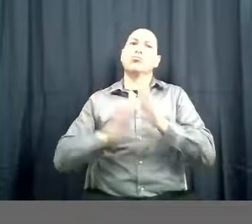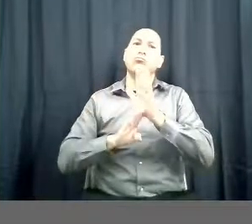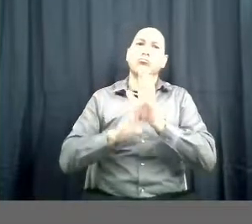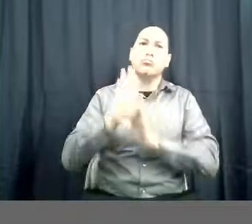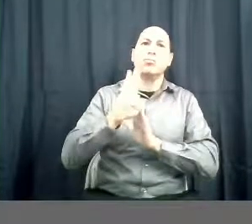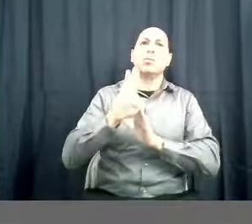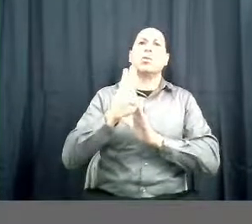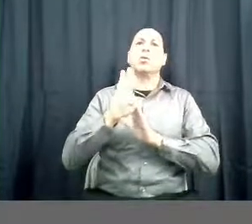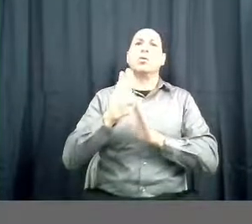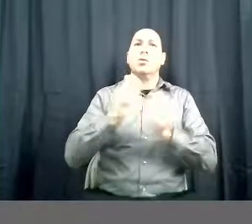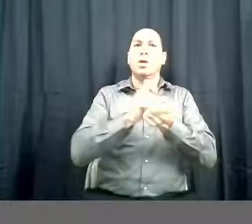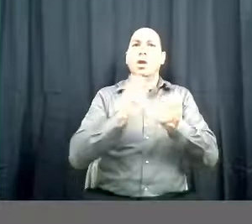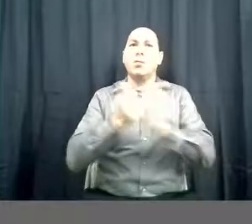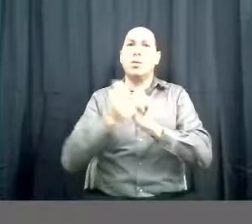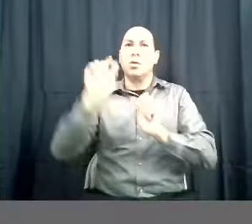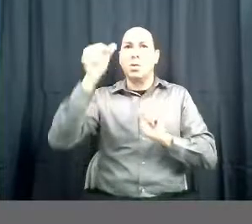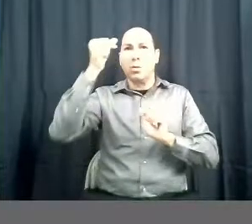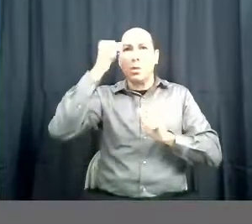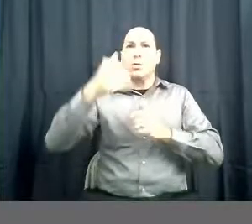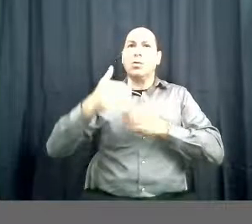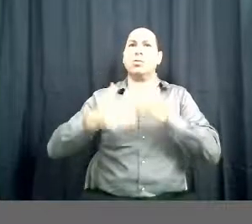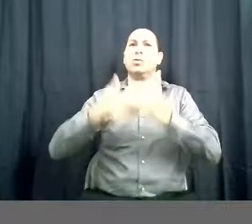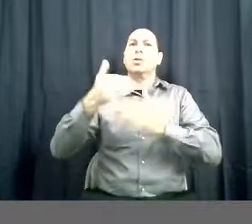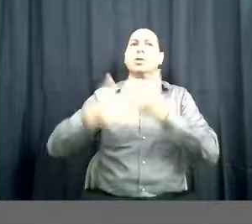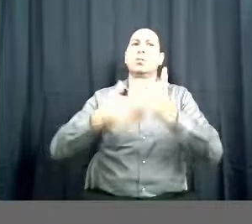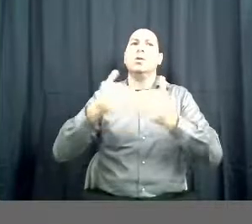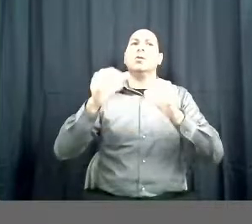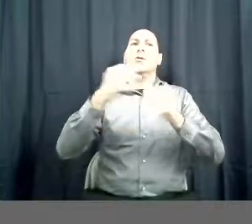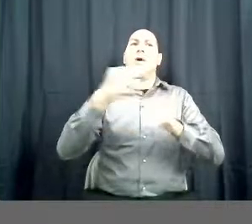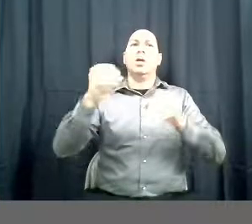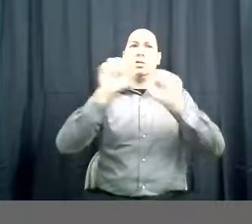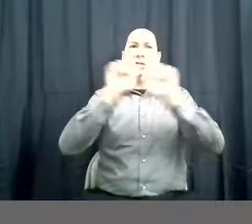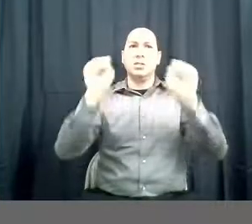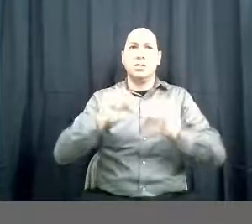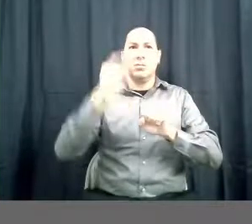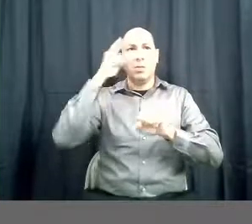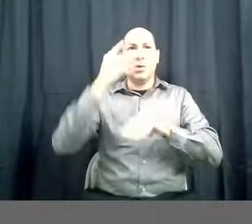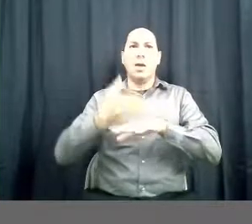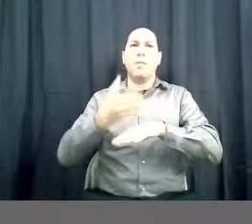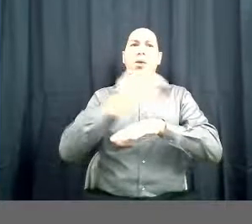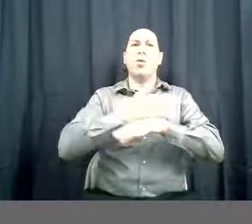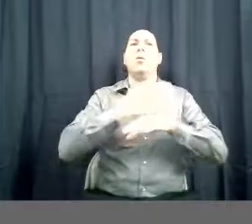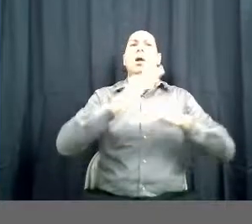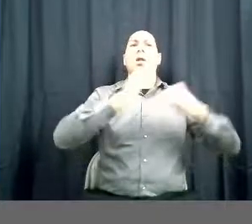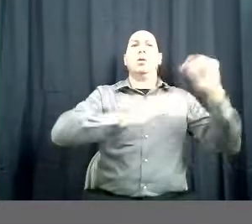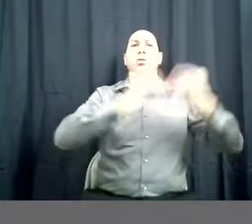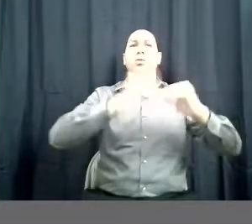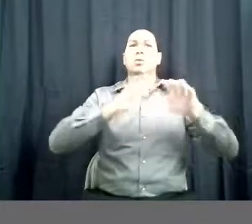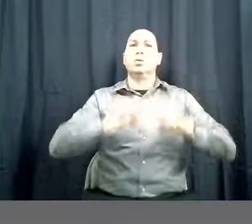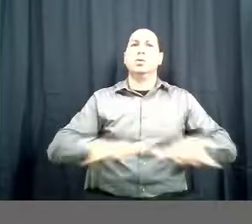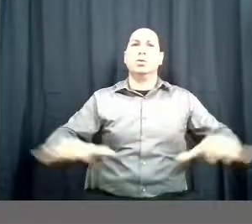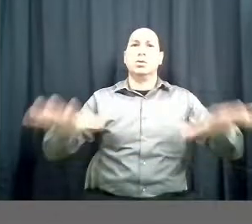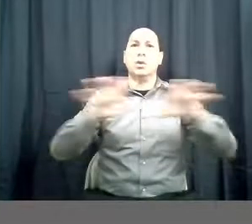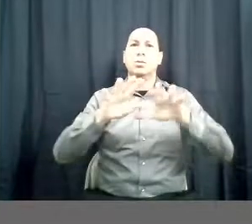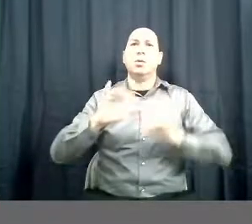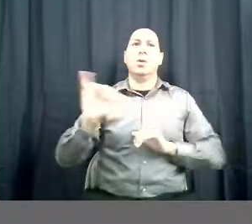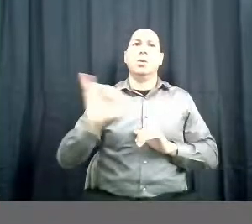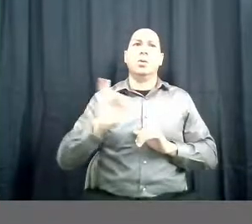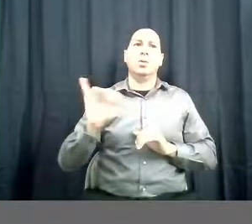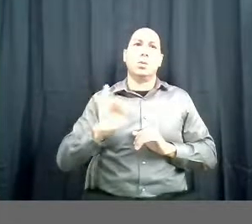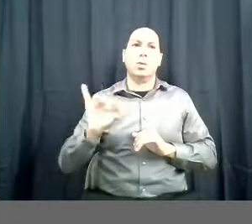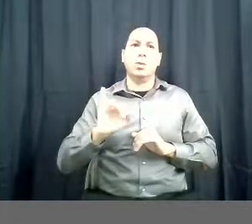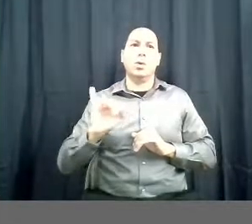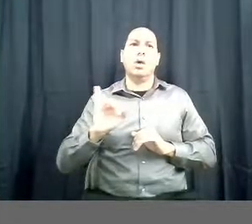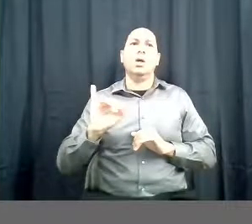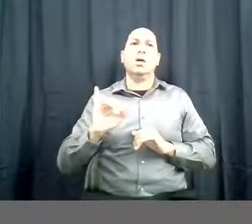permitting systems, as well as pressing for the passage and implementation of an earned income tax credit, which should have a critically